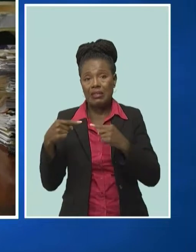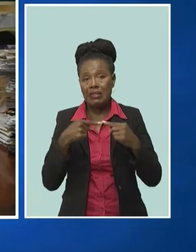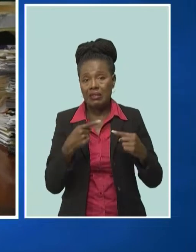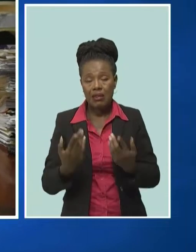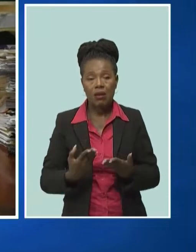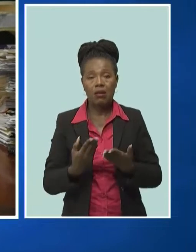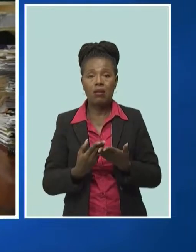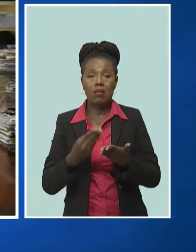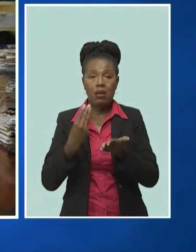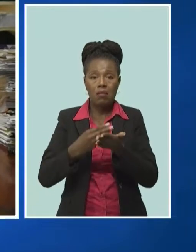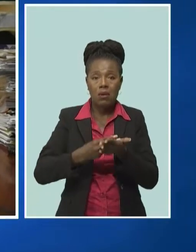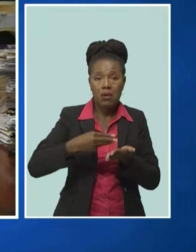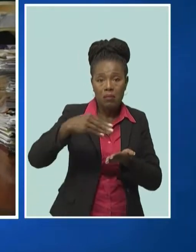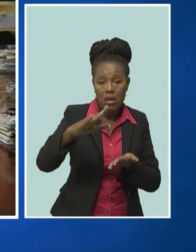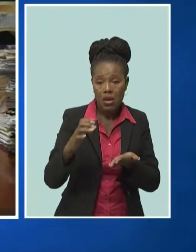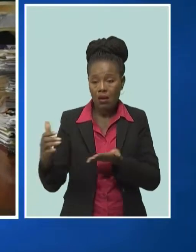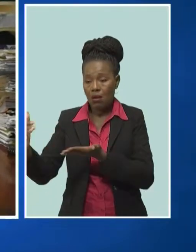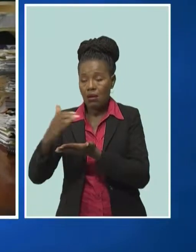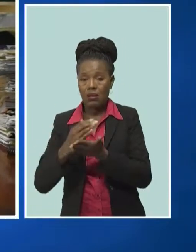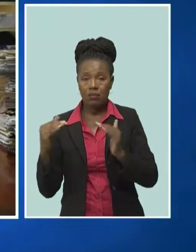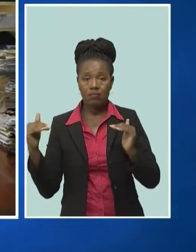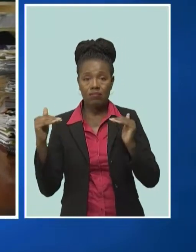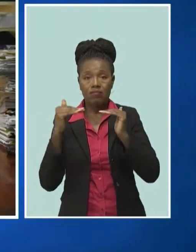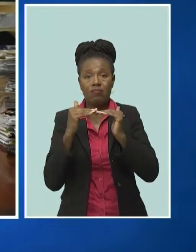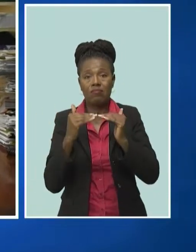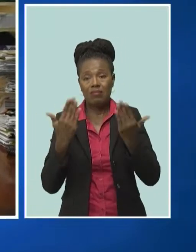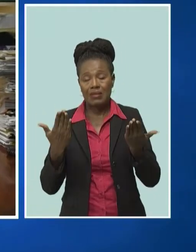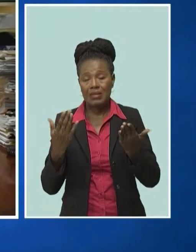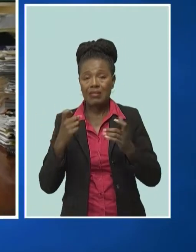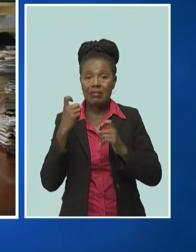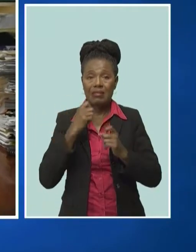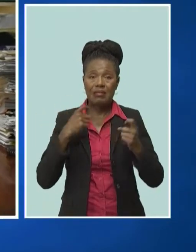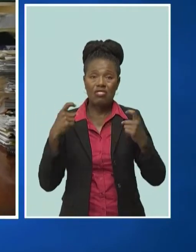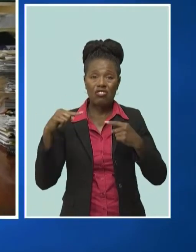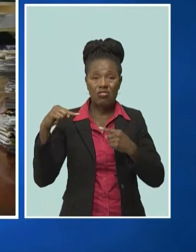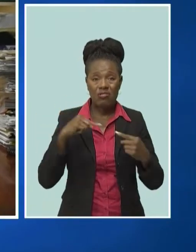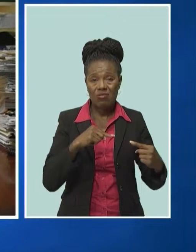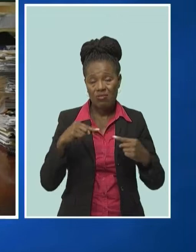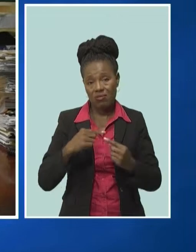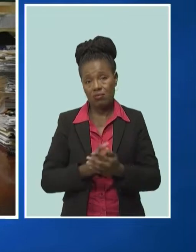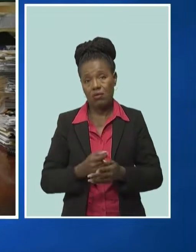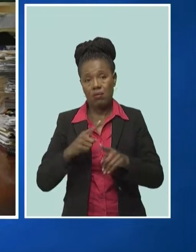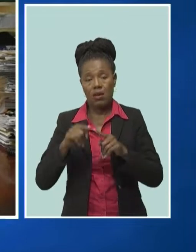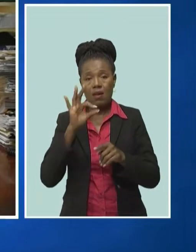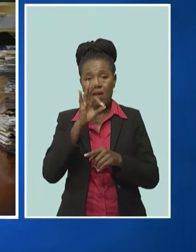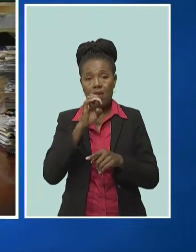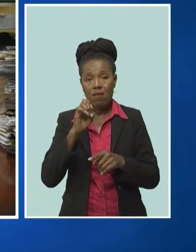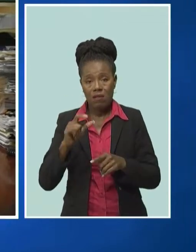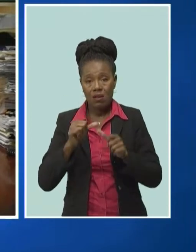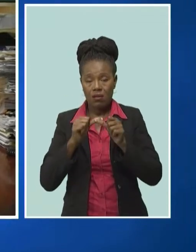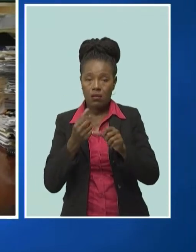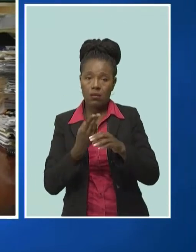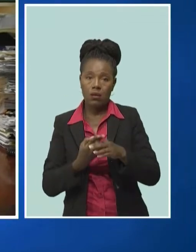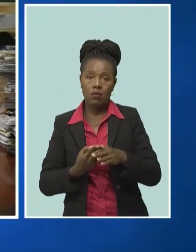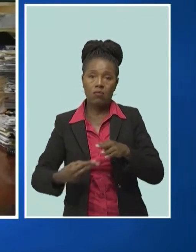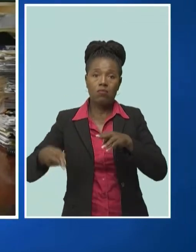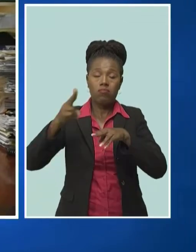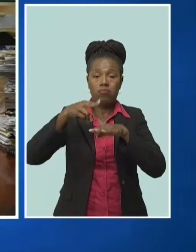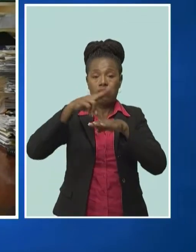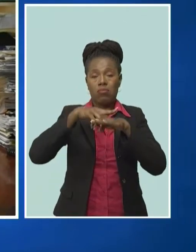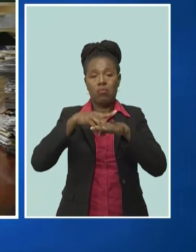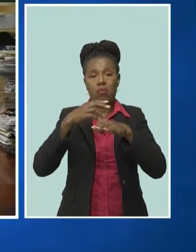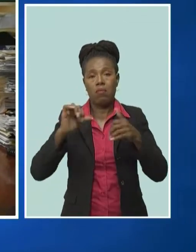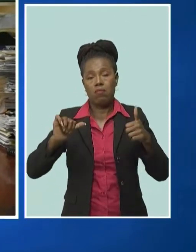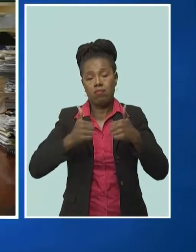even. So as long as we have a situation where the cost of feed continues to escalate, we will have a